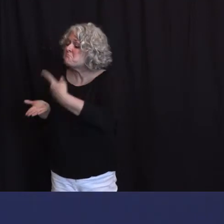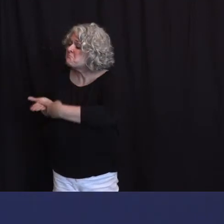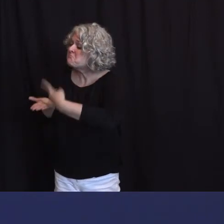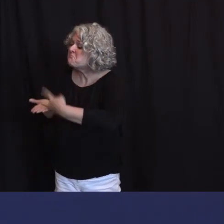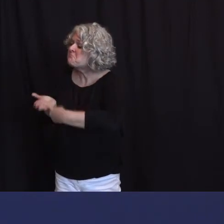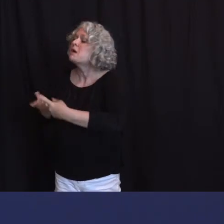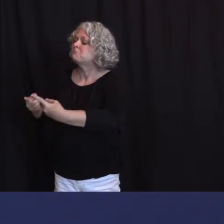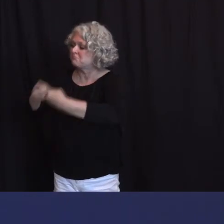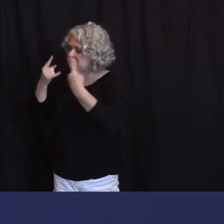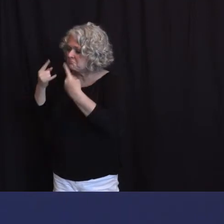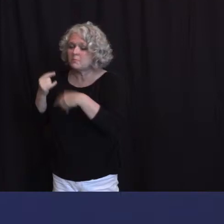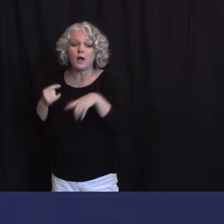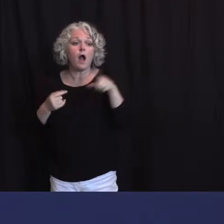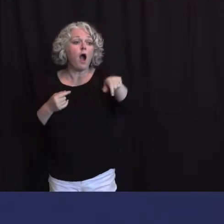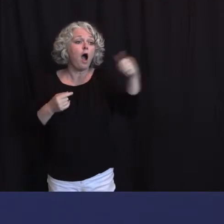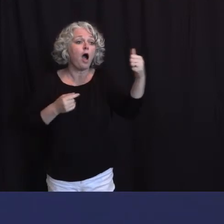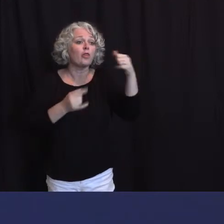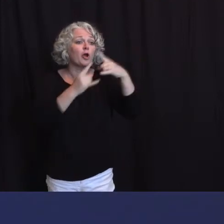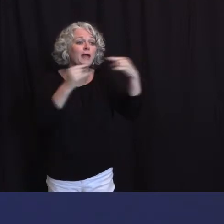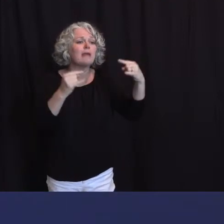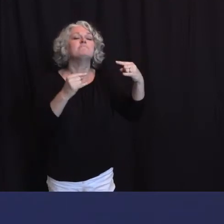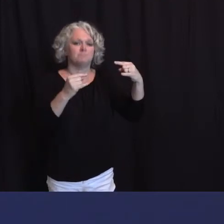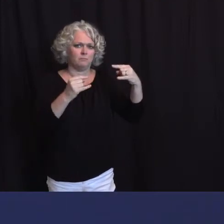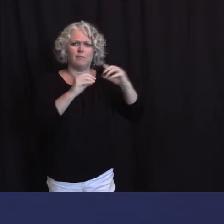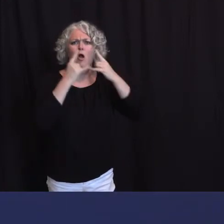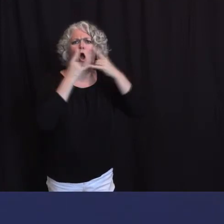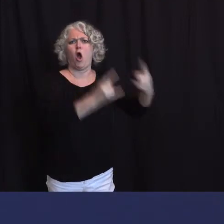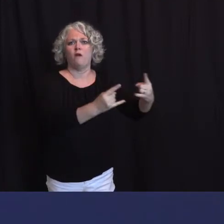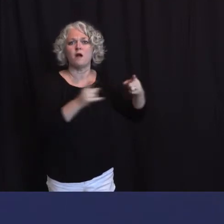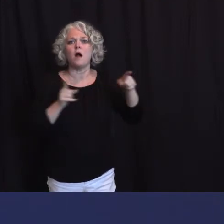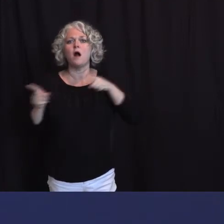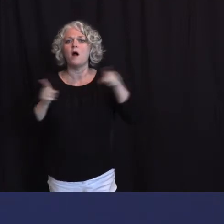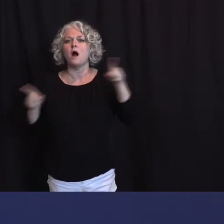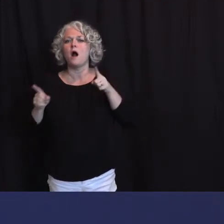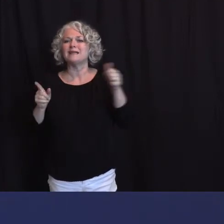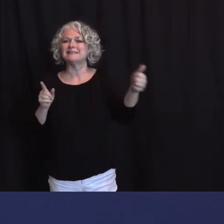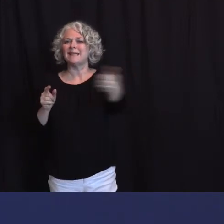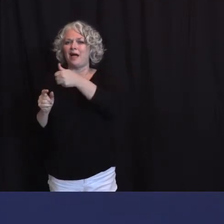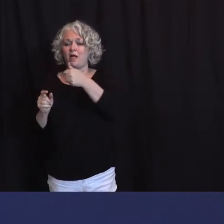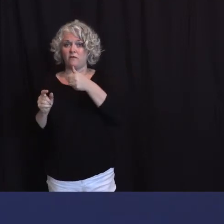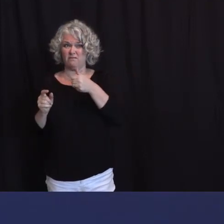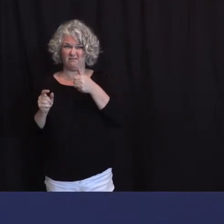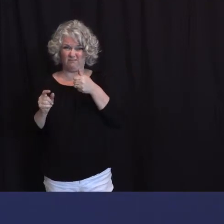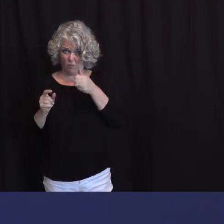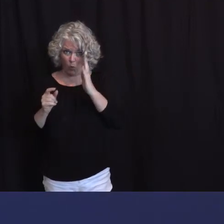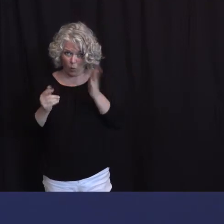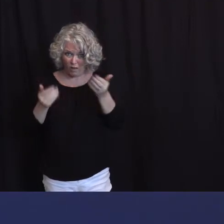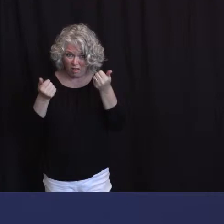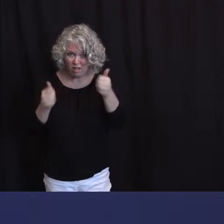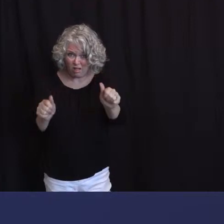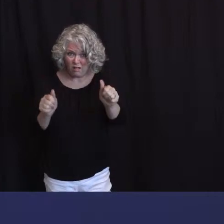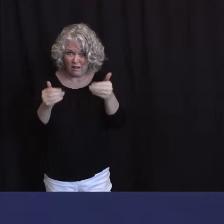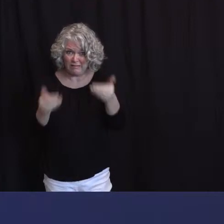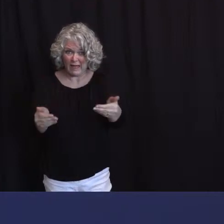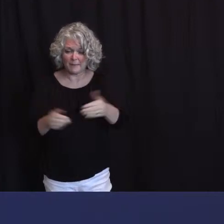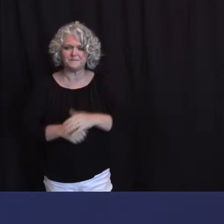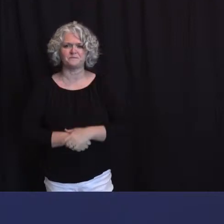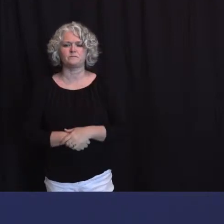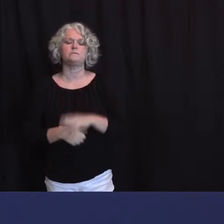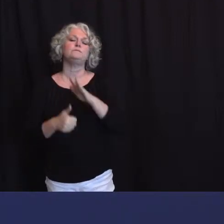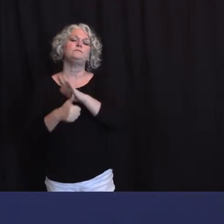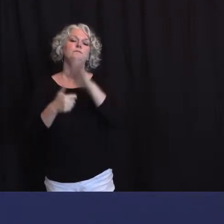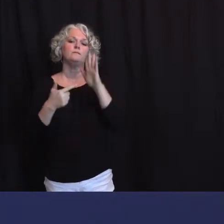no heat? Is that going to be something that could come up on Wednesday? And Governor, I'm trying to find out why we're going through this ongoing drama